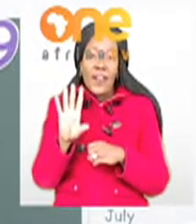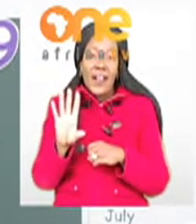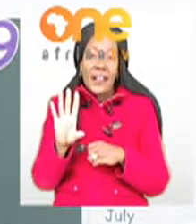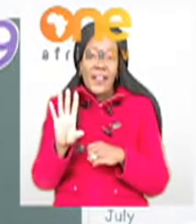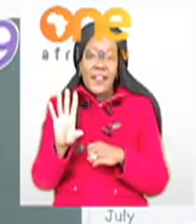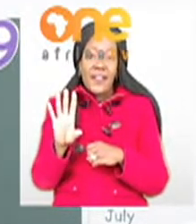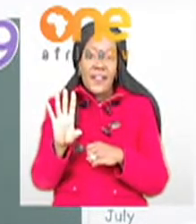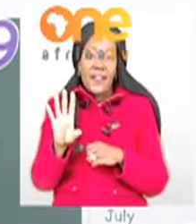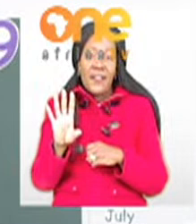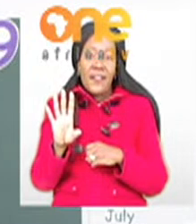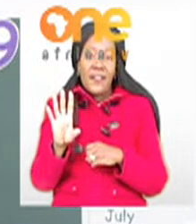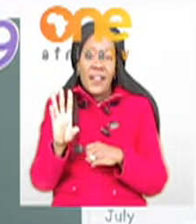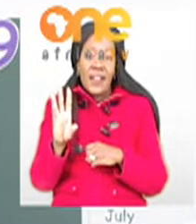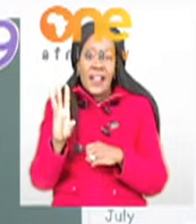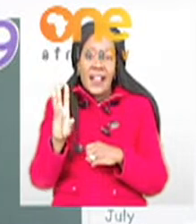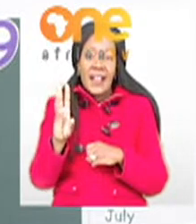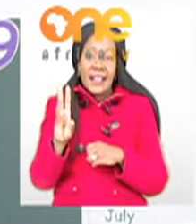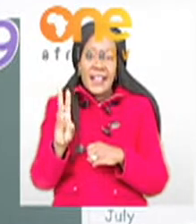5,